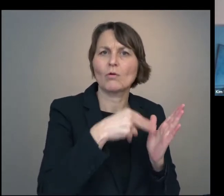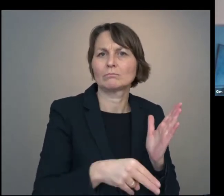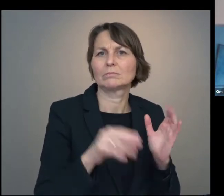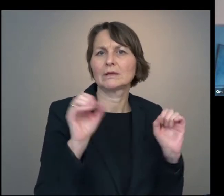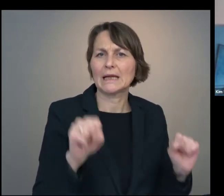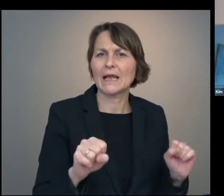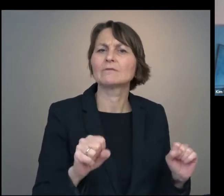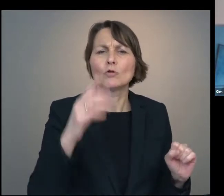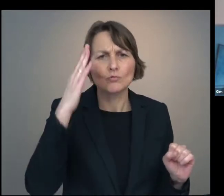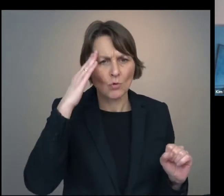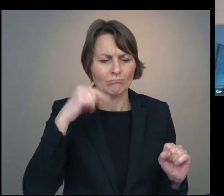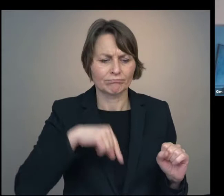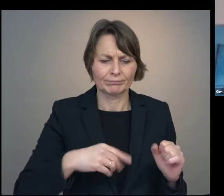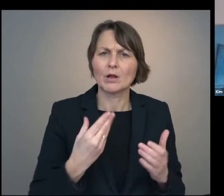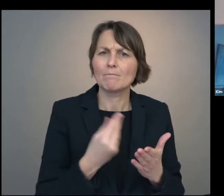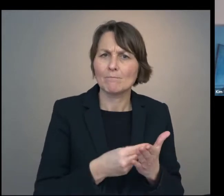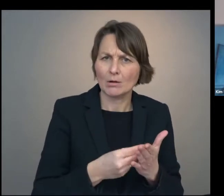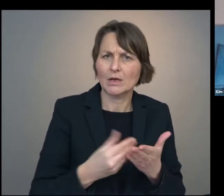profitable.